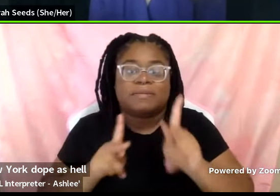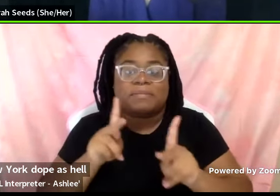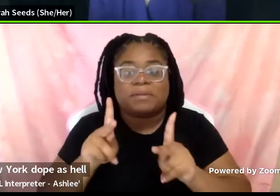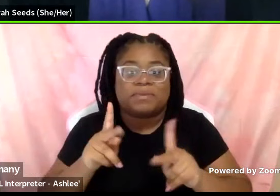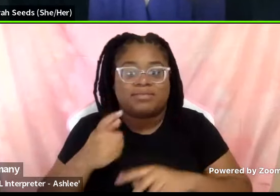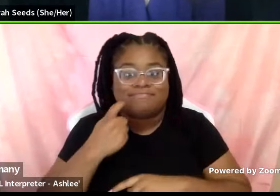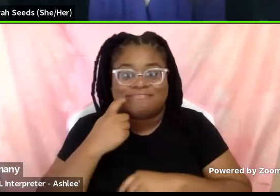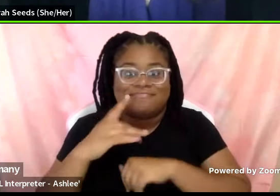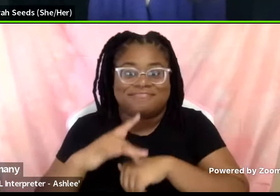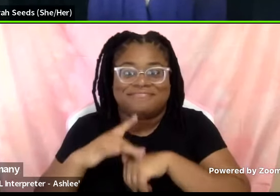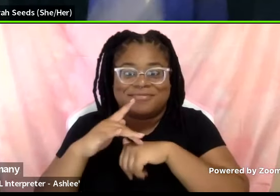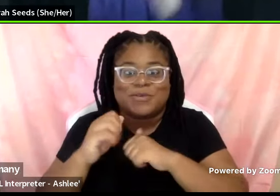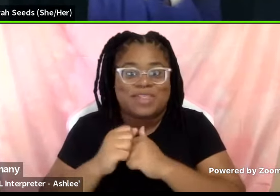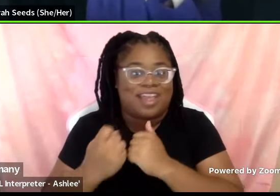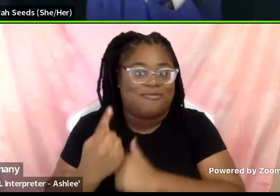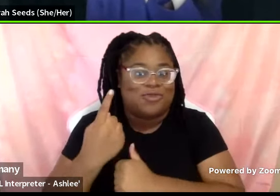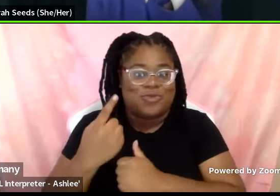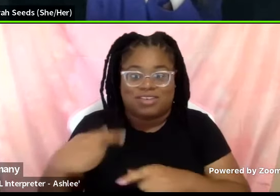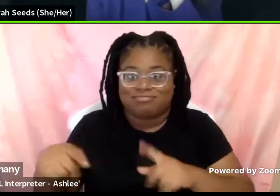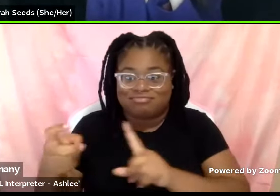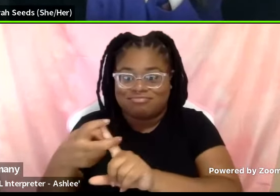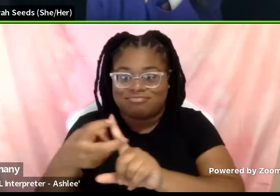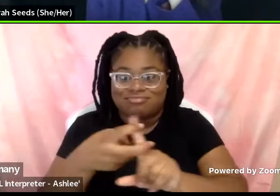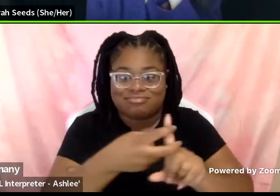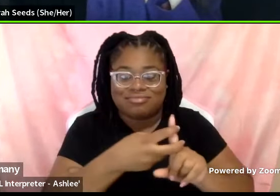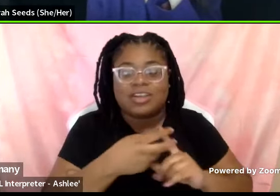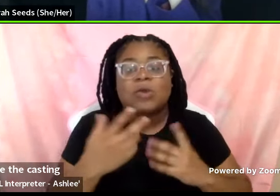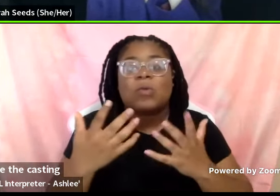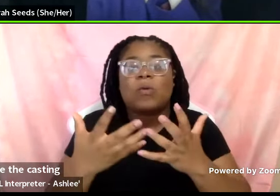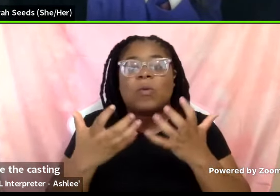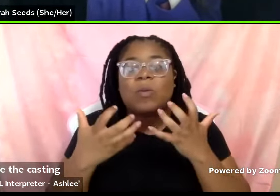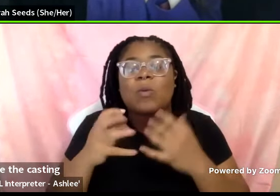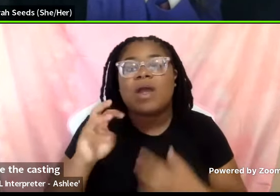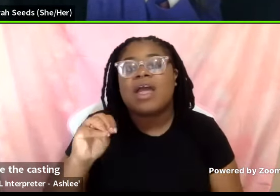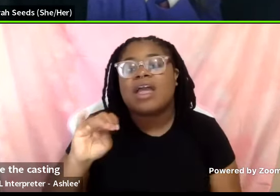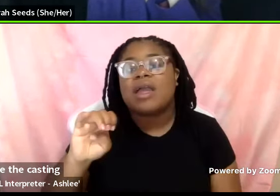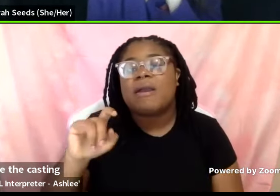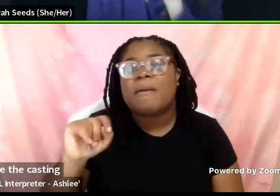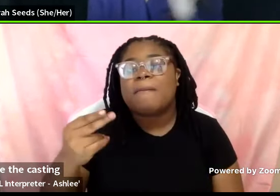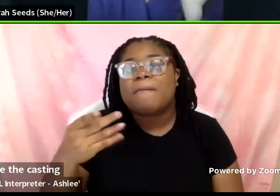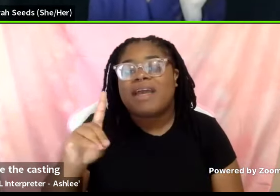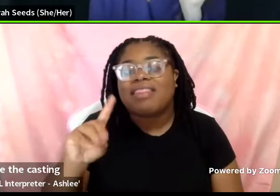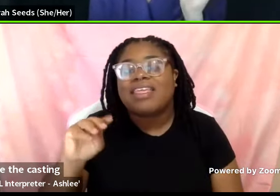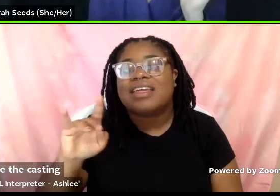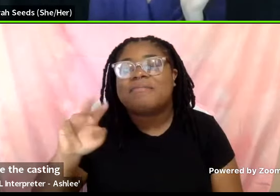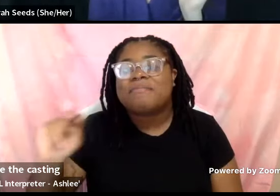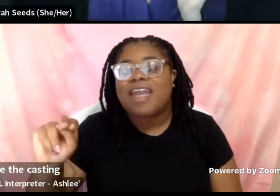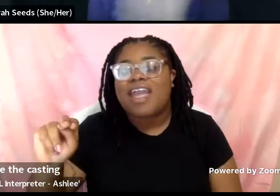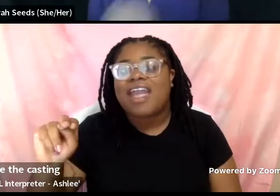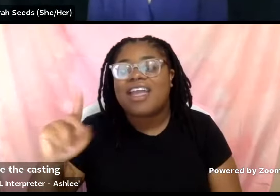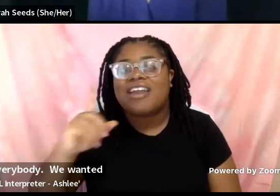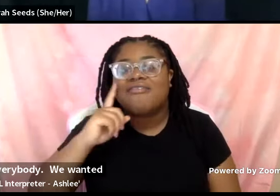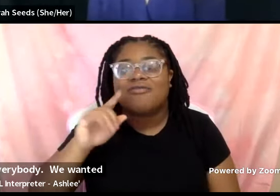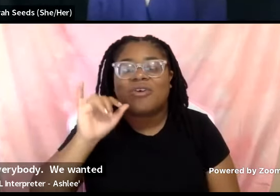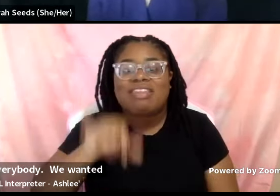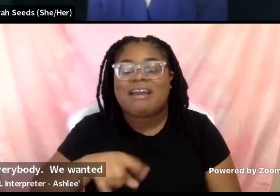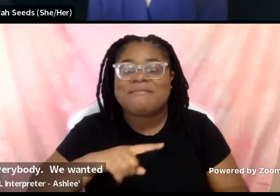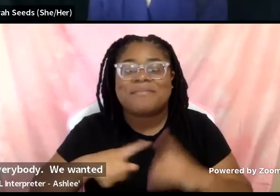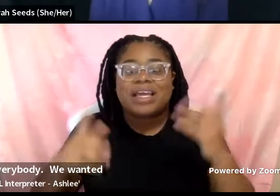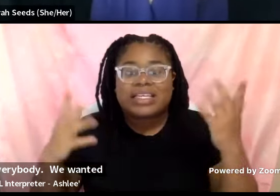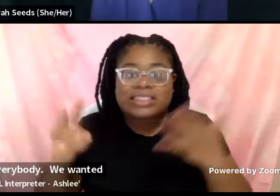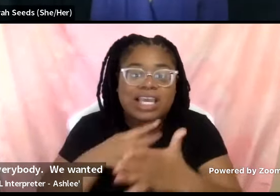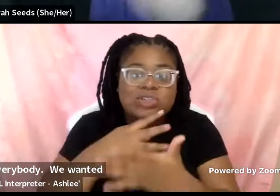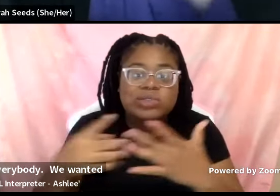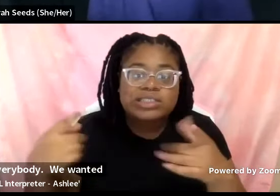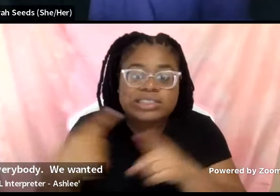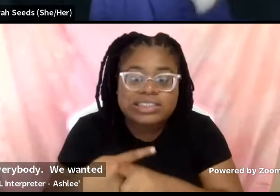with everybody. So we wanted Method Man for the train conductor, but that didn't work out. But it was scheduling. We tried,